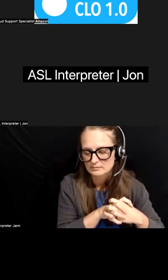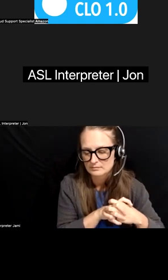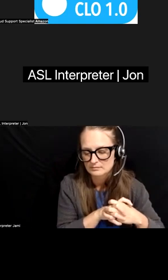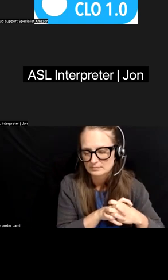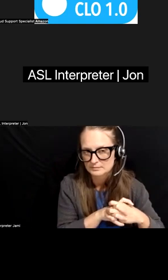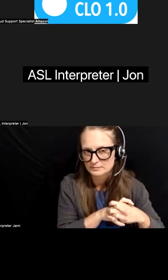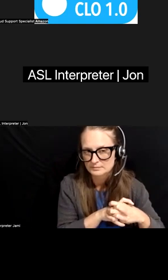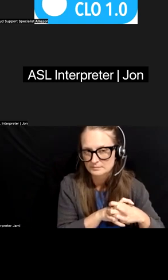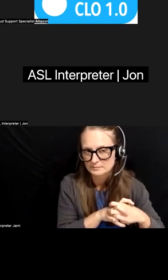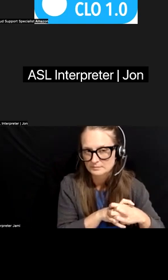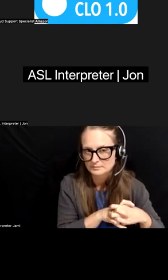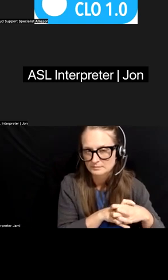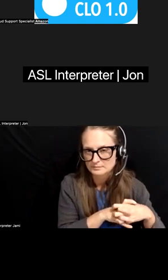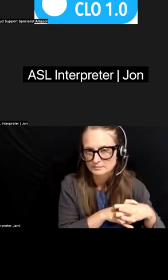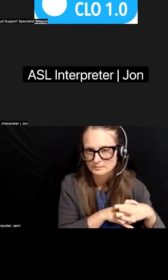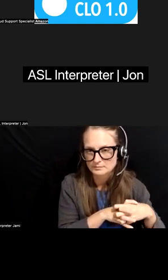This is